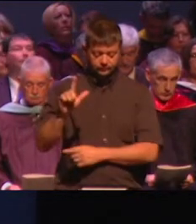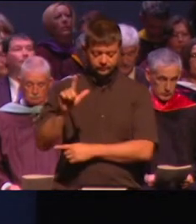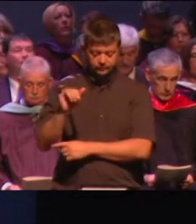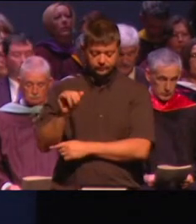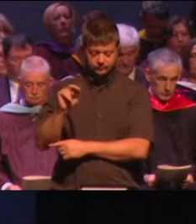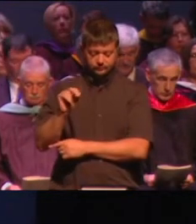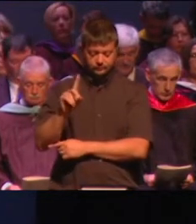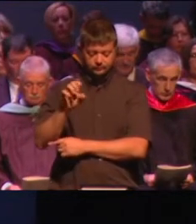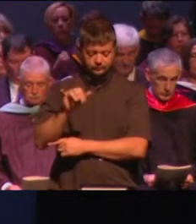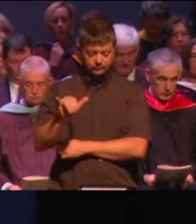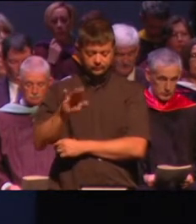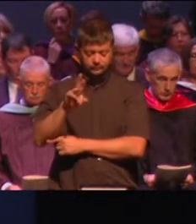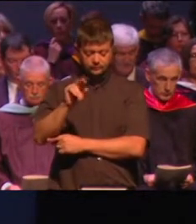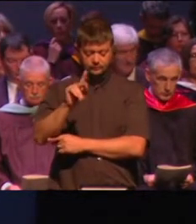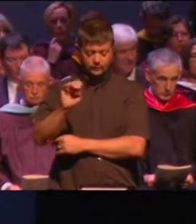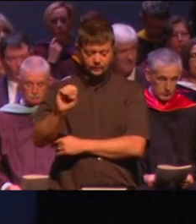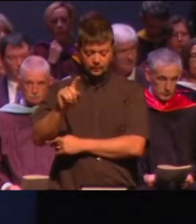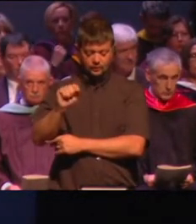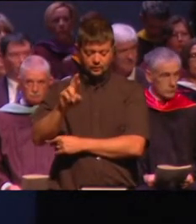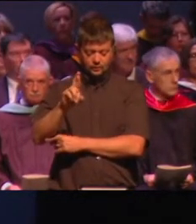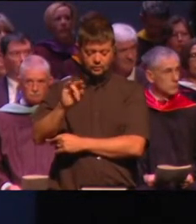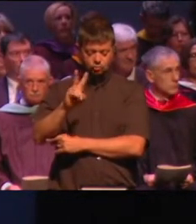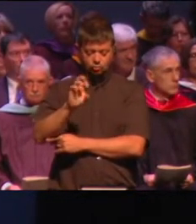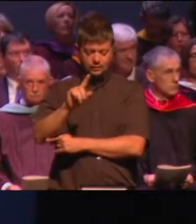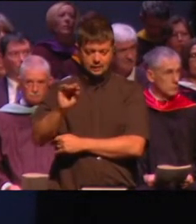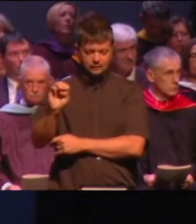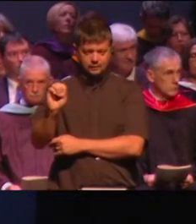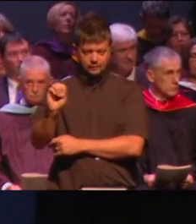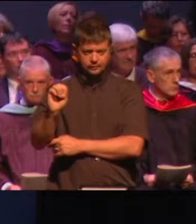Lindsay Brooke Trivett.